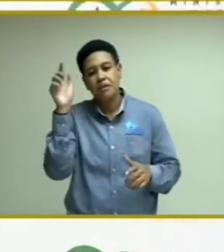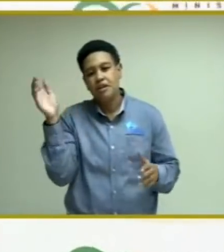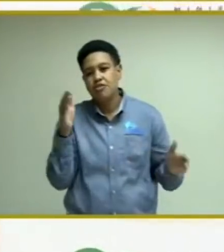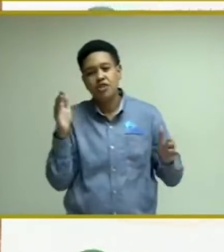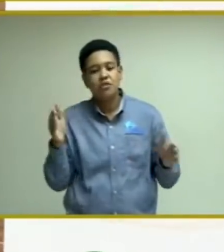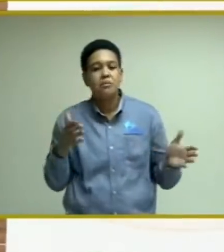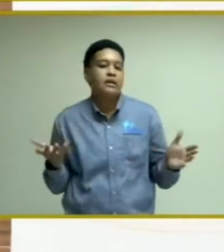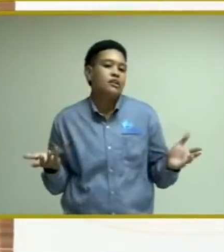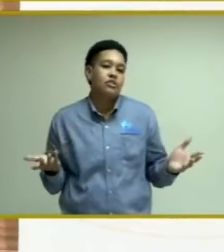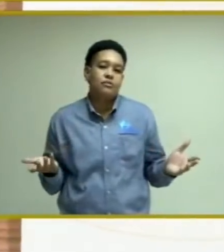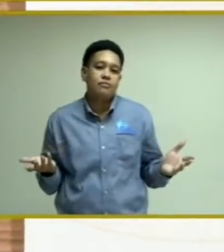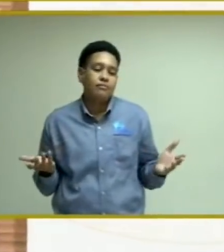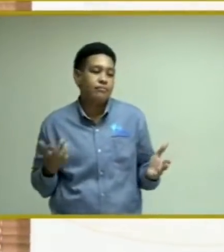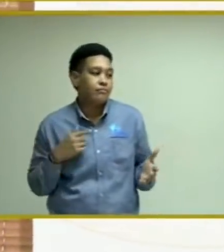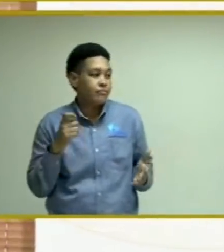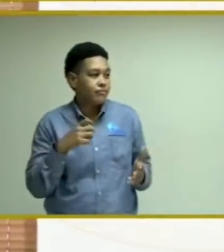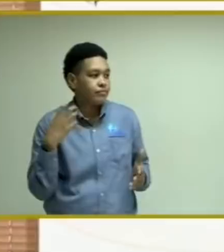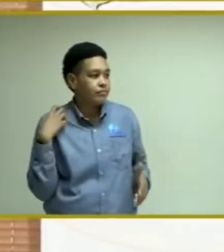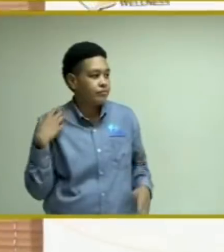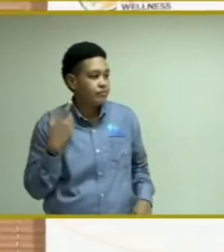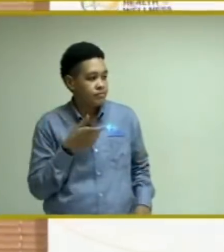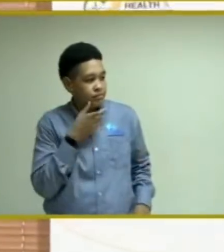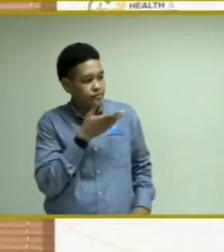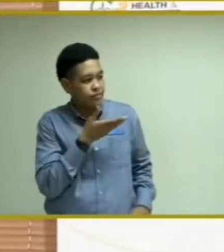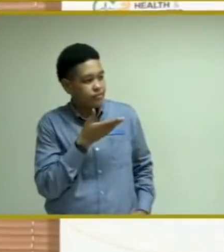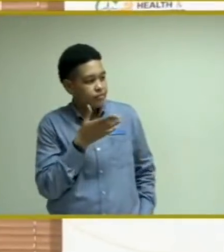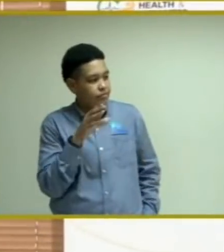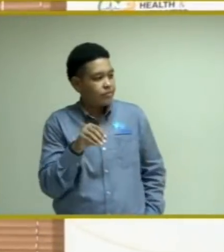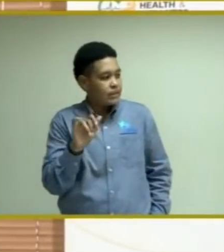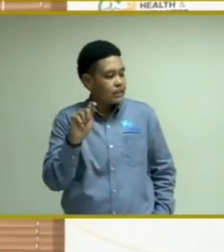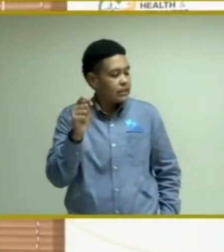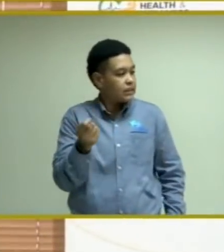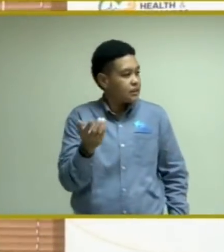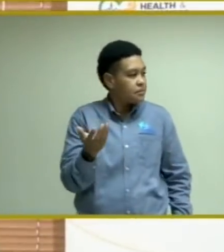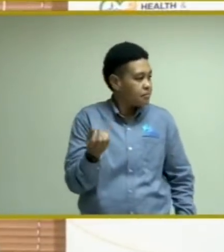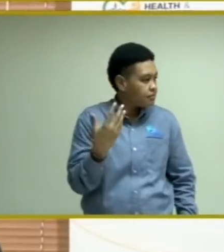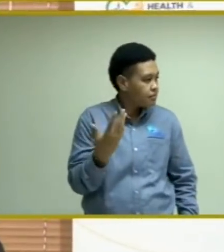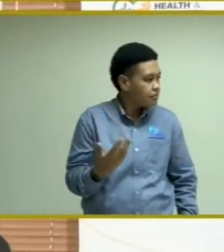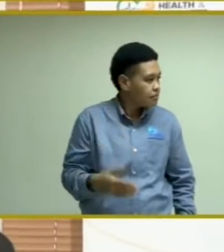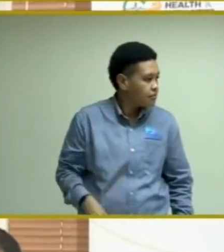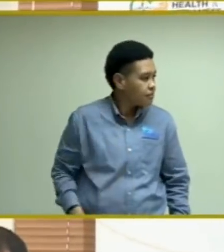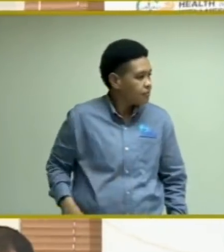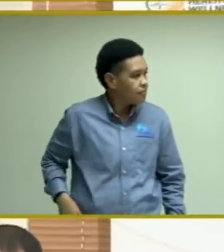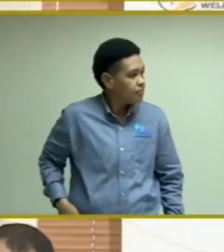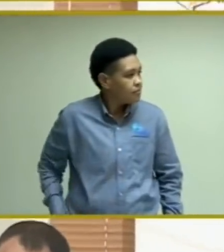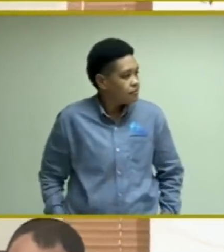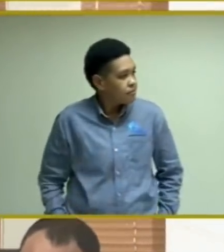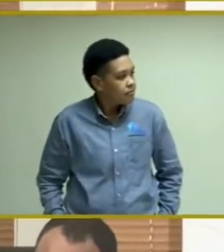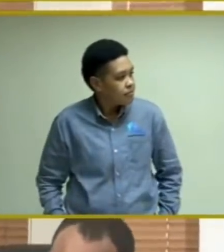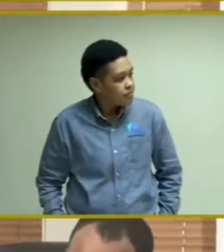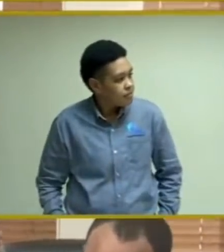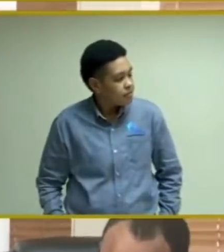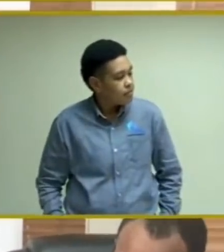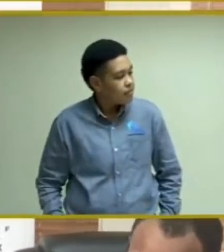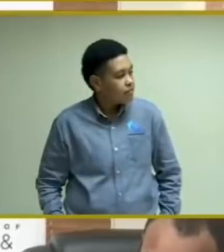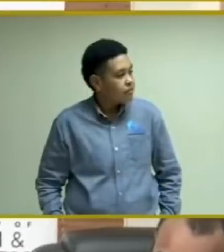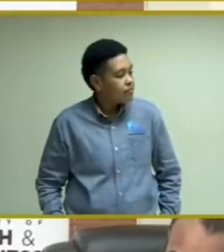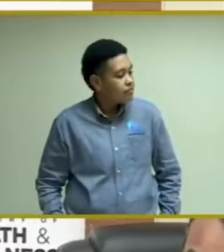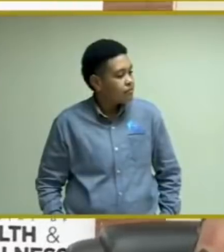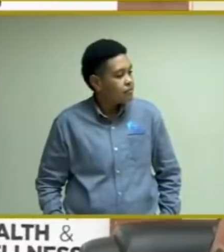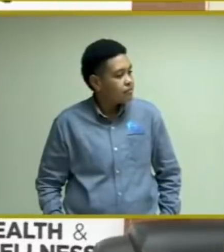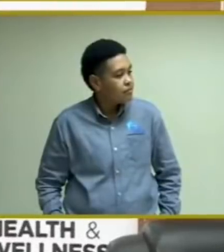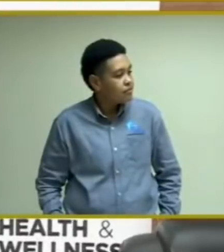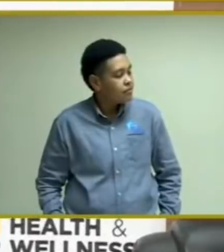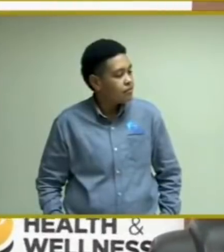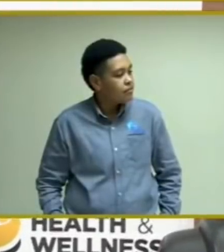arrangement. But let me ask the PS, who is part of that team, to give you a little more specifics on it. So at